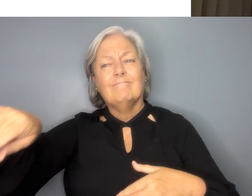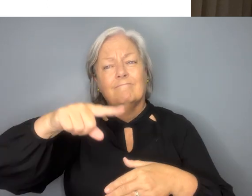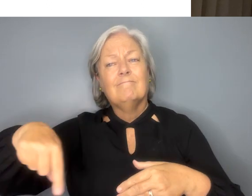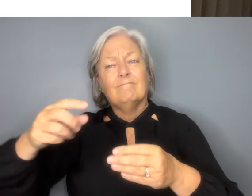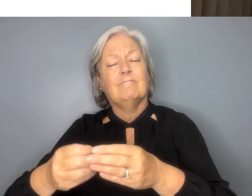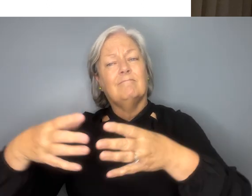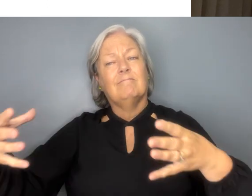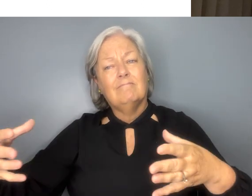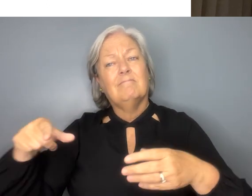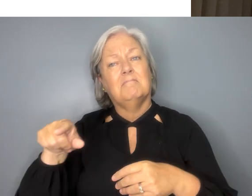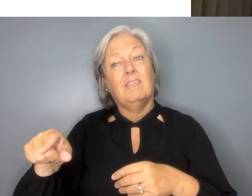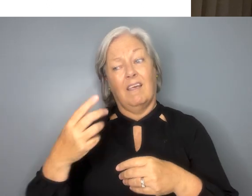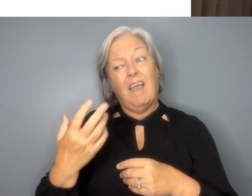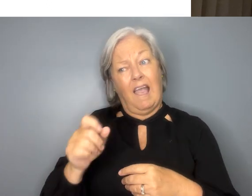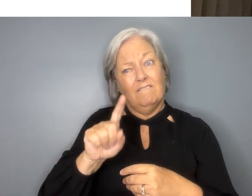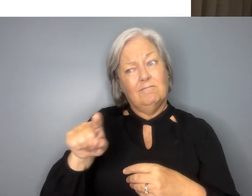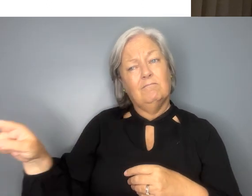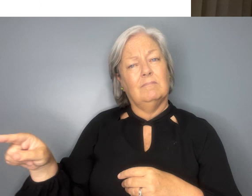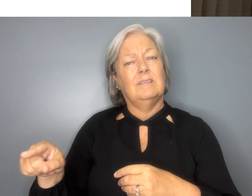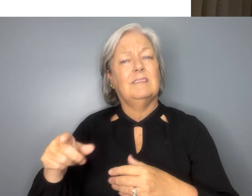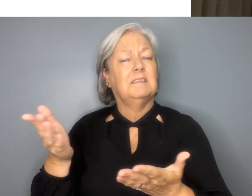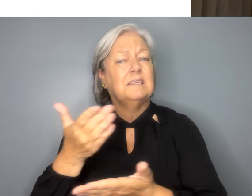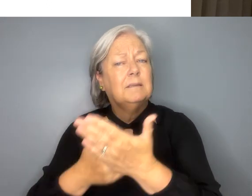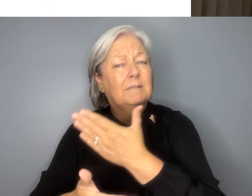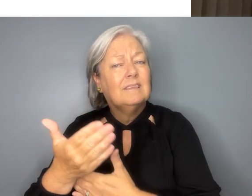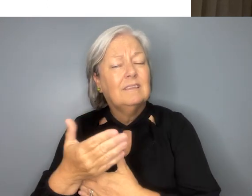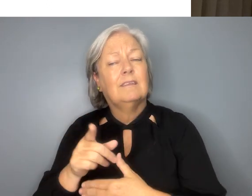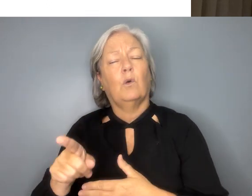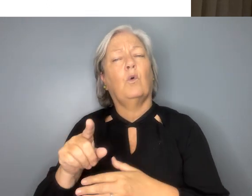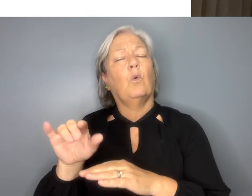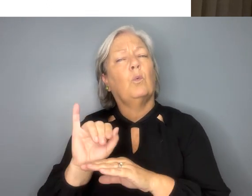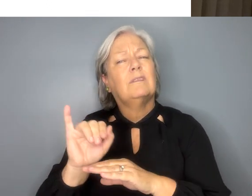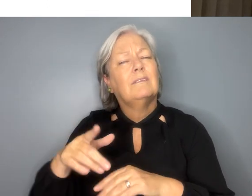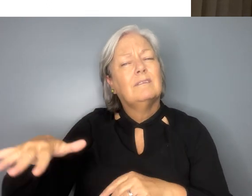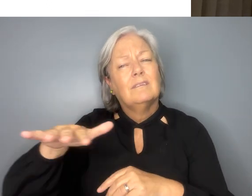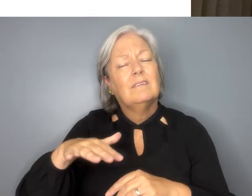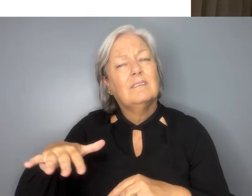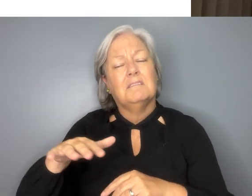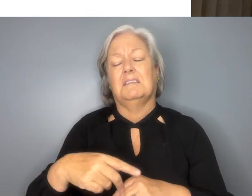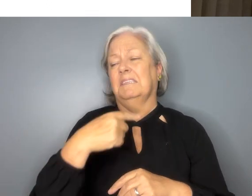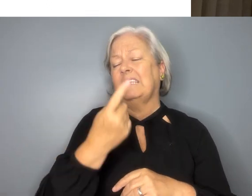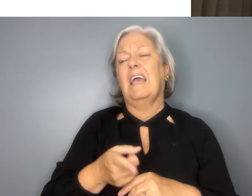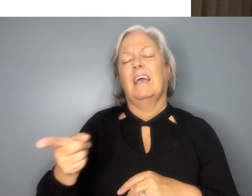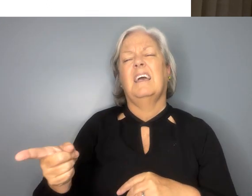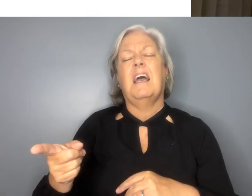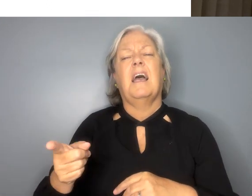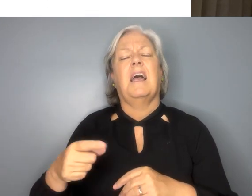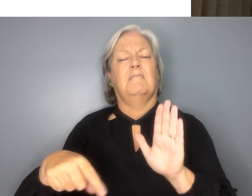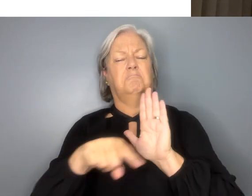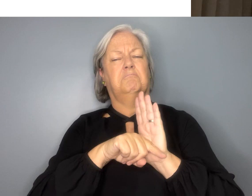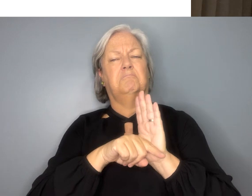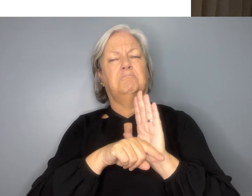people often identify as people with disabilities. Intersex people are medically labelled as